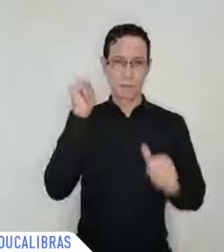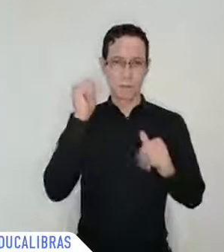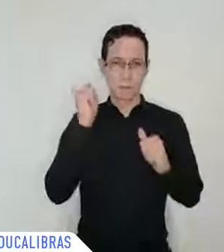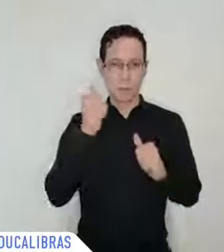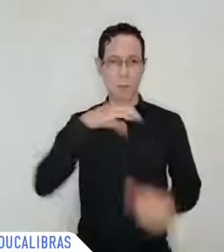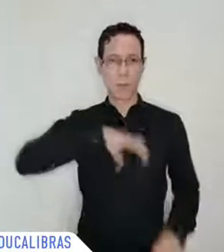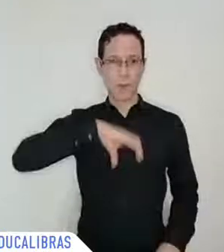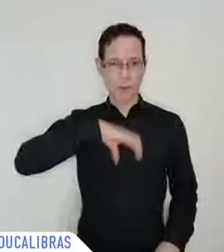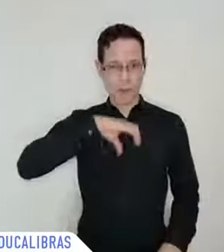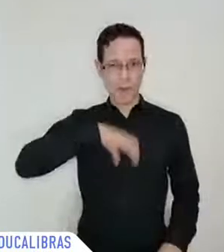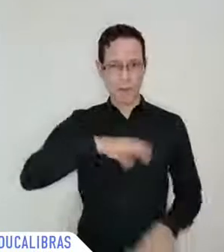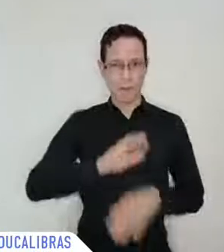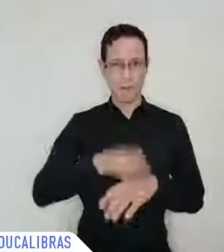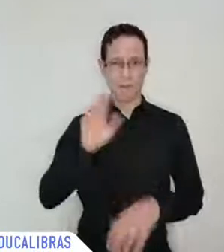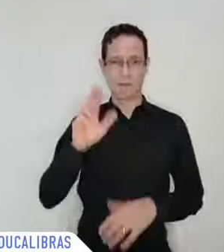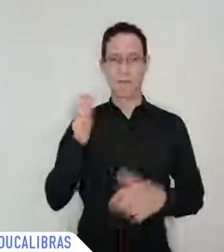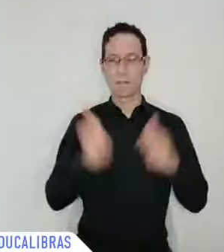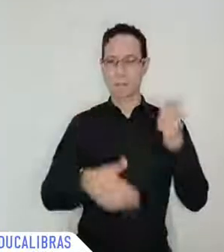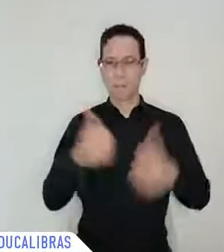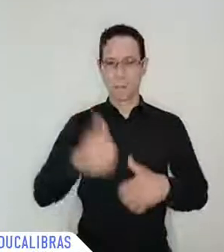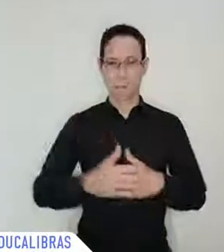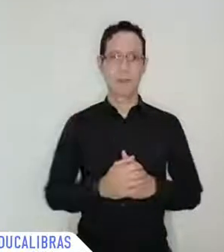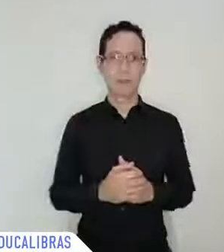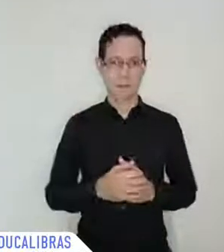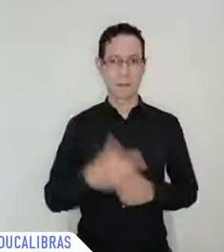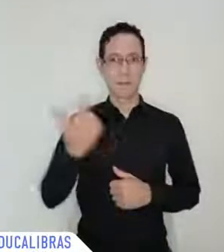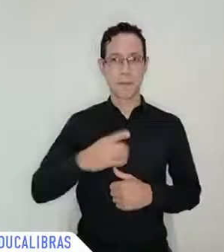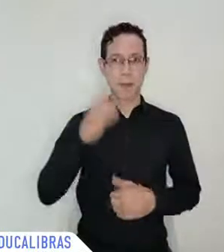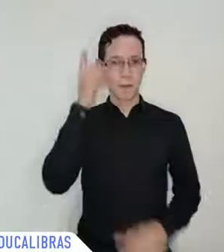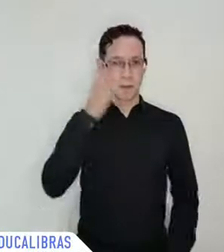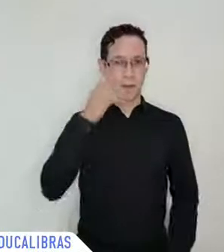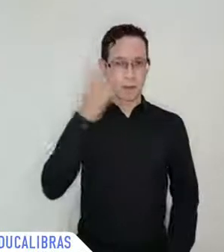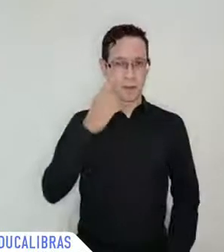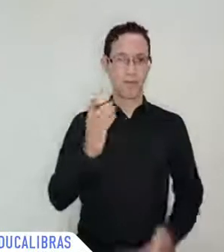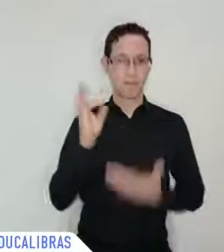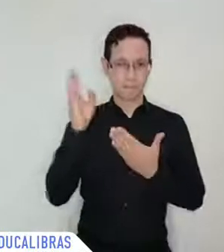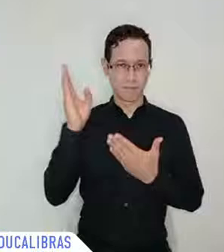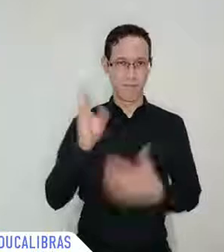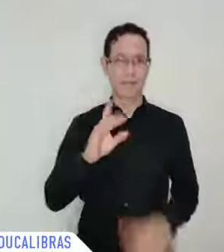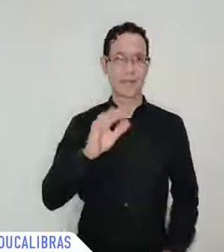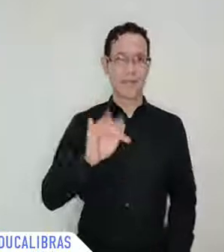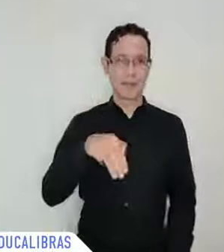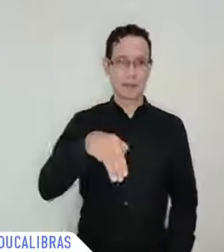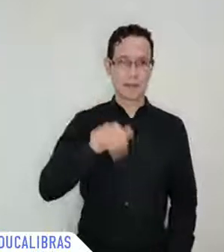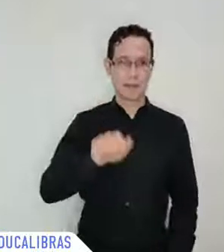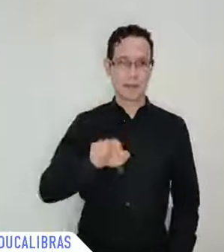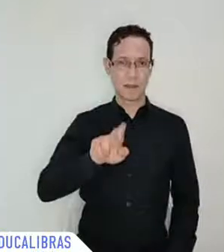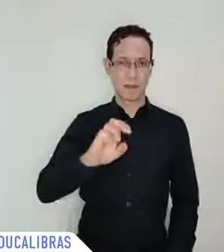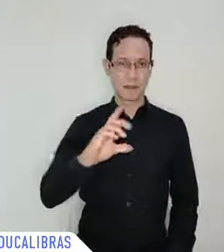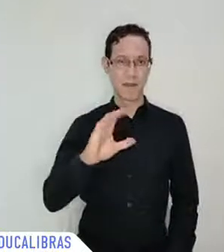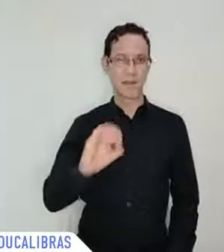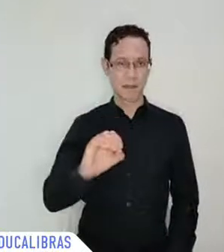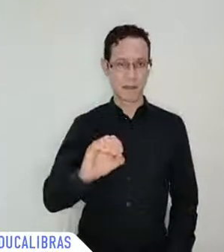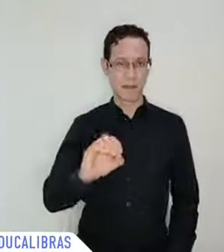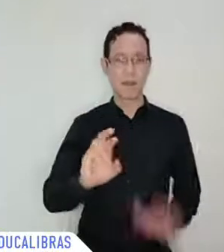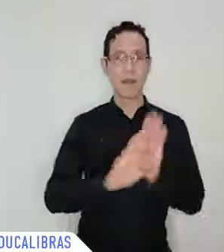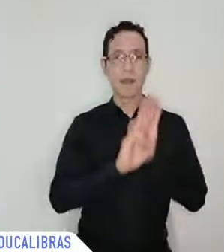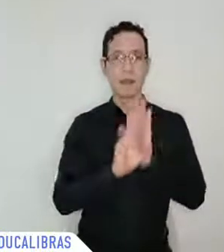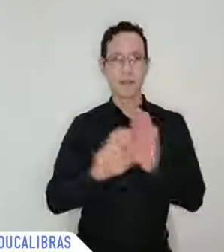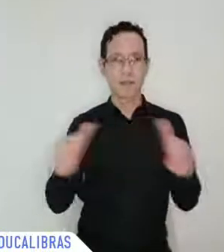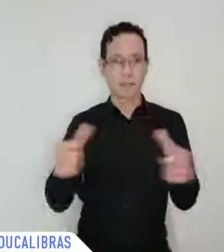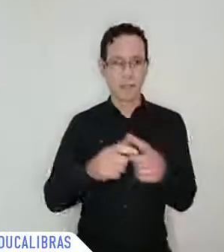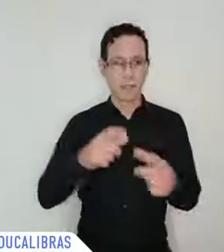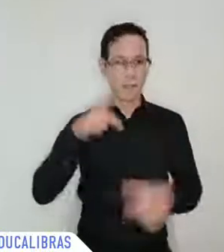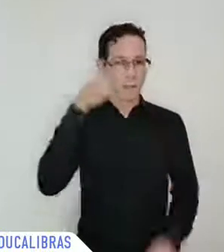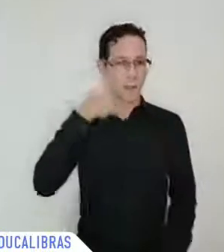spokesperson for the organization in Spanish and Portuguese. And last but not least, we have Marcelo